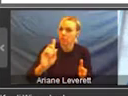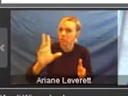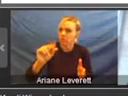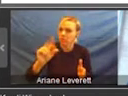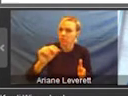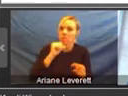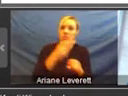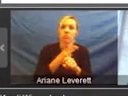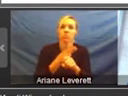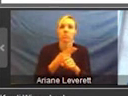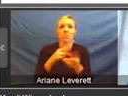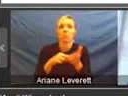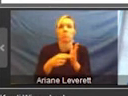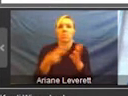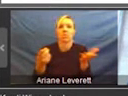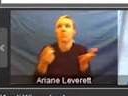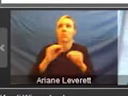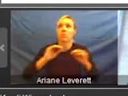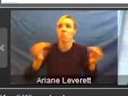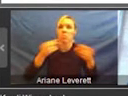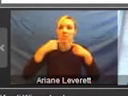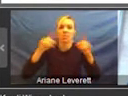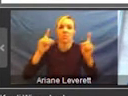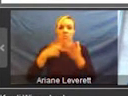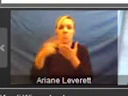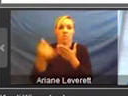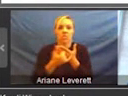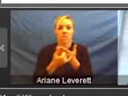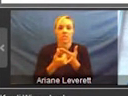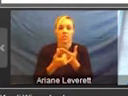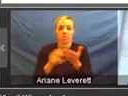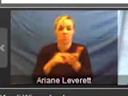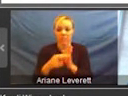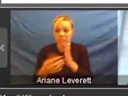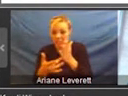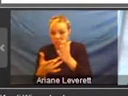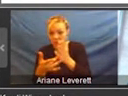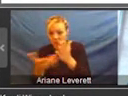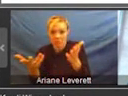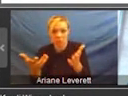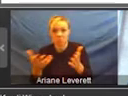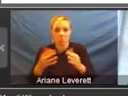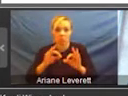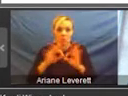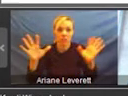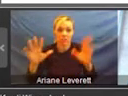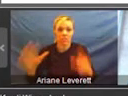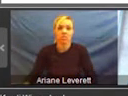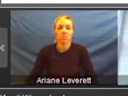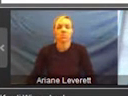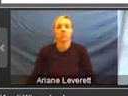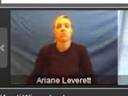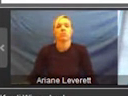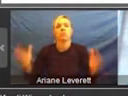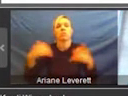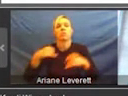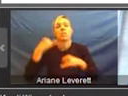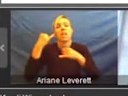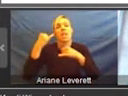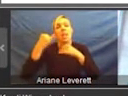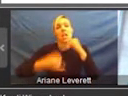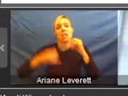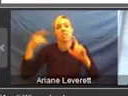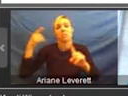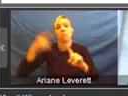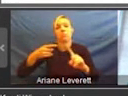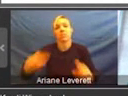not be successful. Then no technology can ever compensate that. And the last point, I believe,